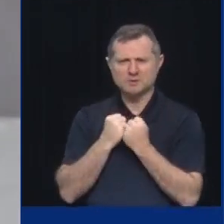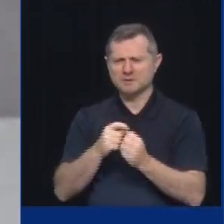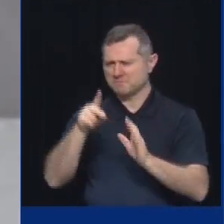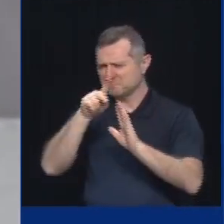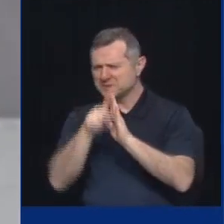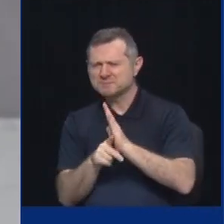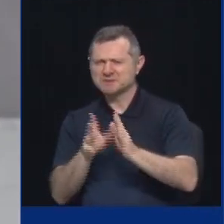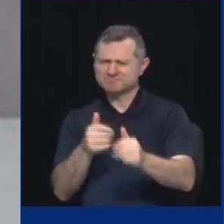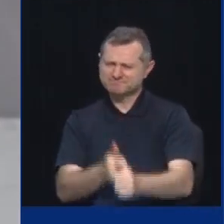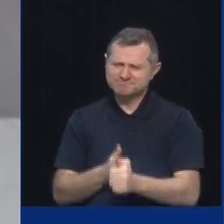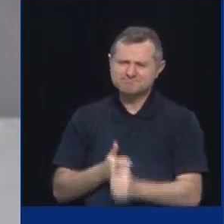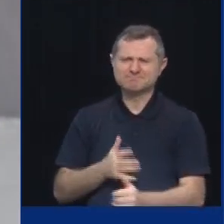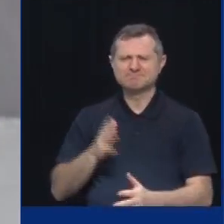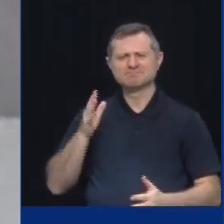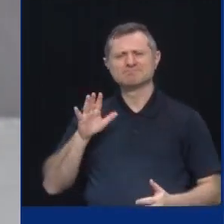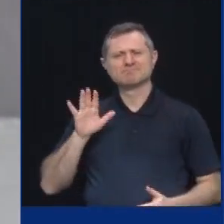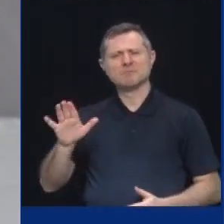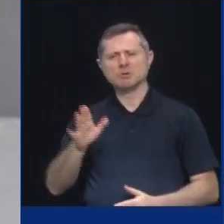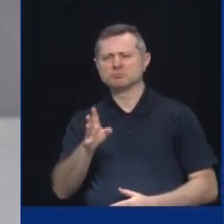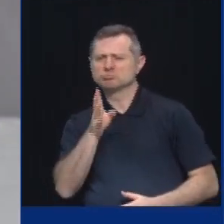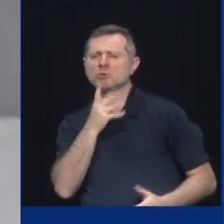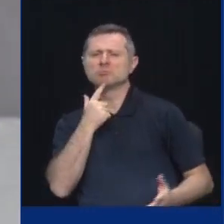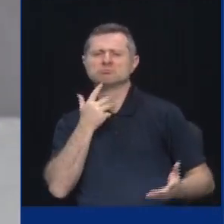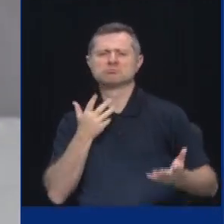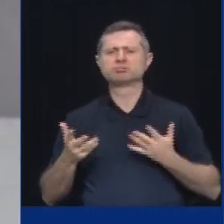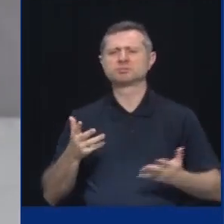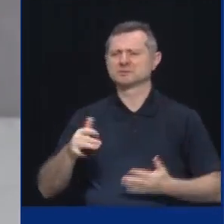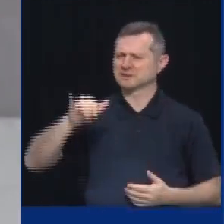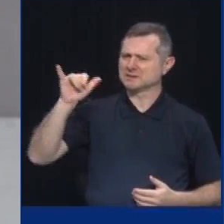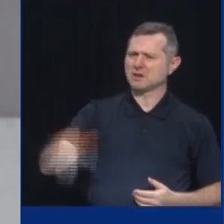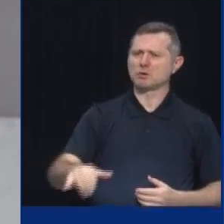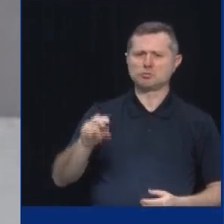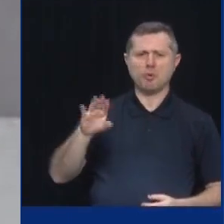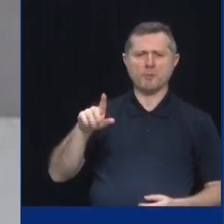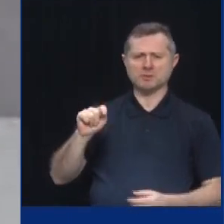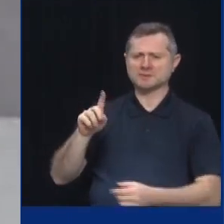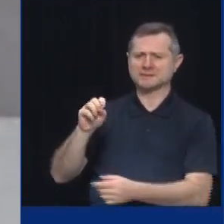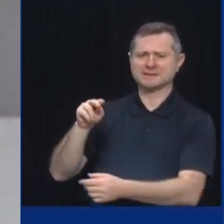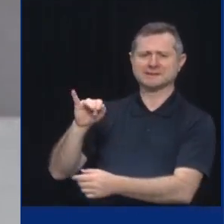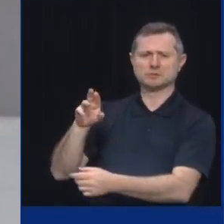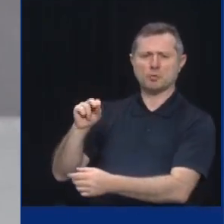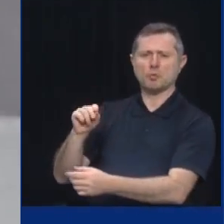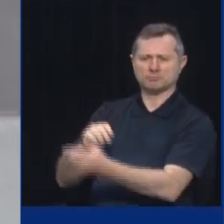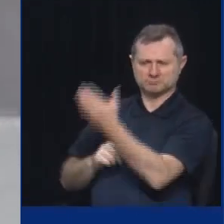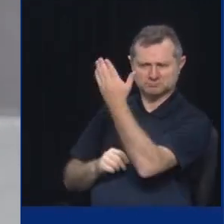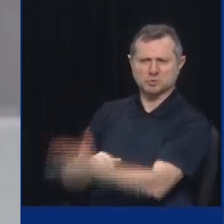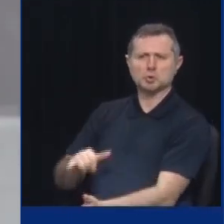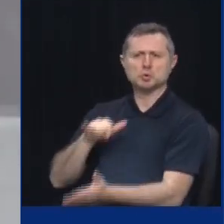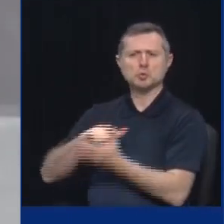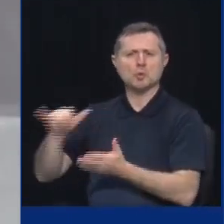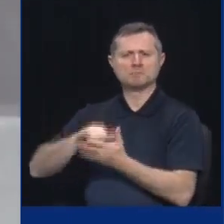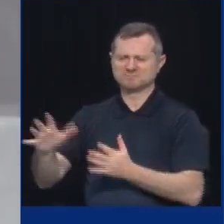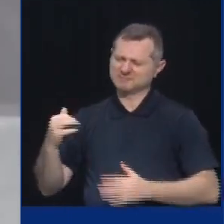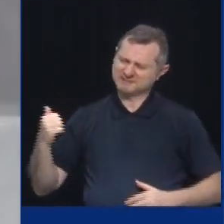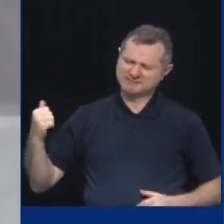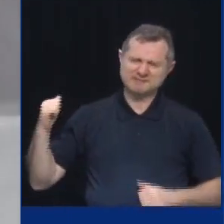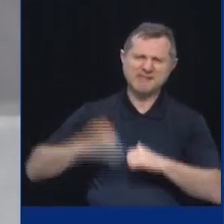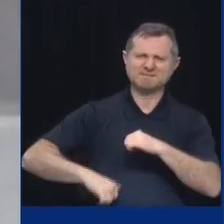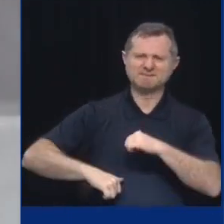the outspokenness. That is Robert De Niro. He is New York tough. And Robert De Niro and